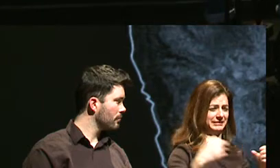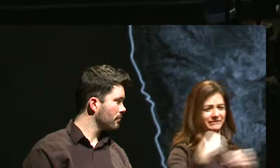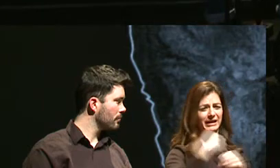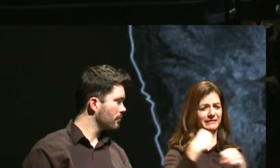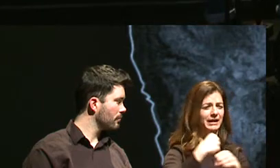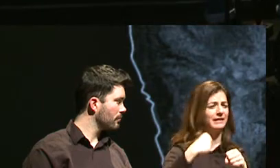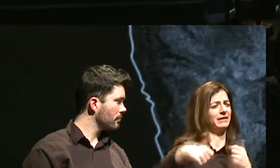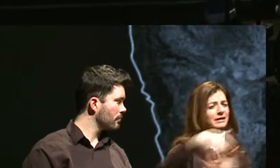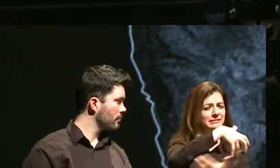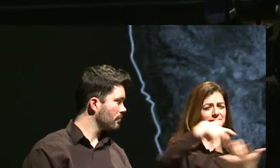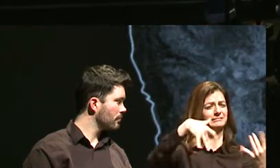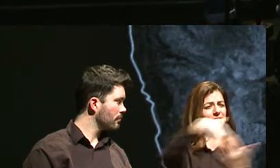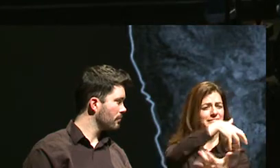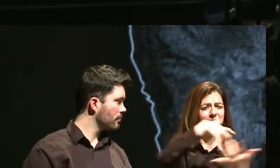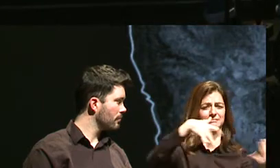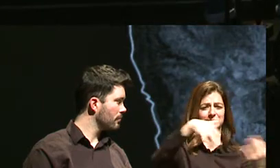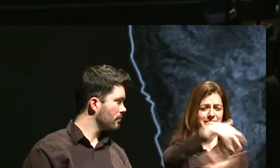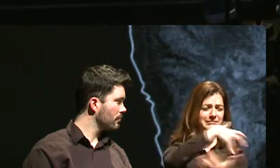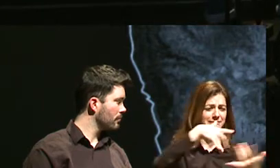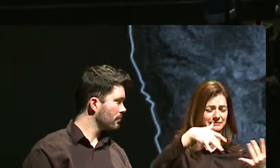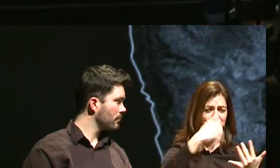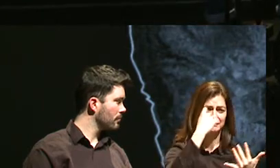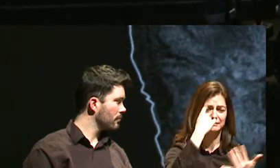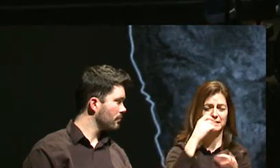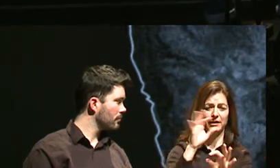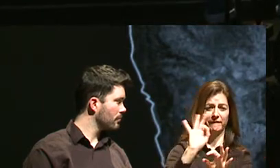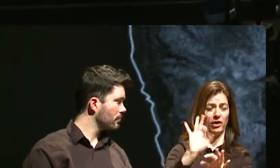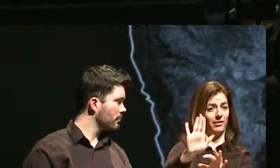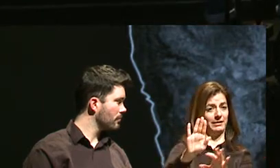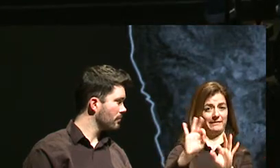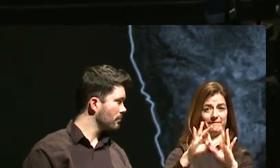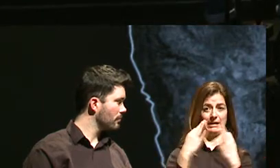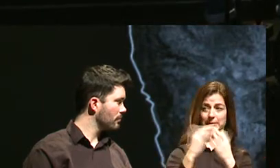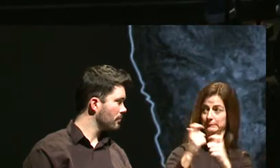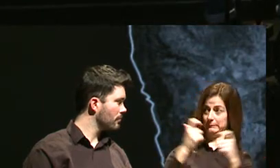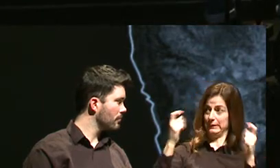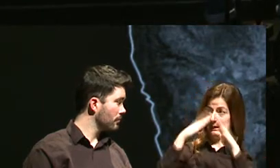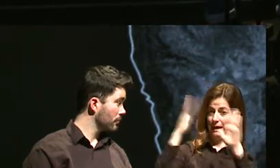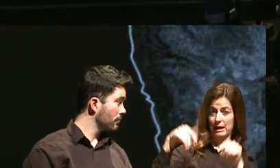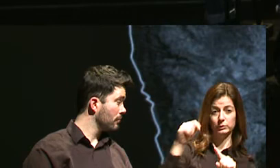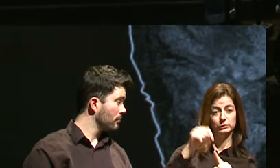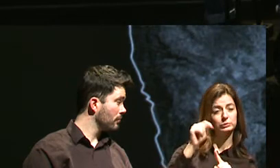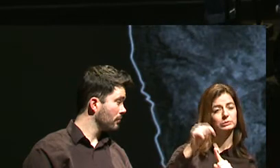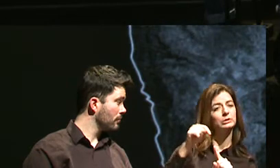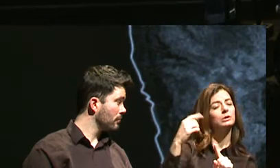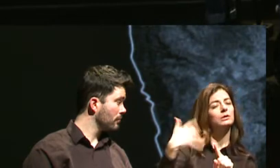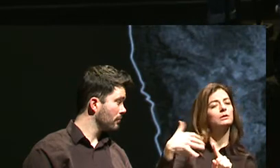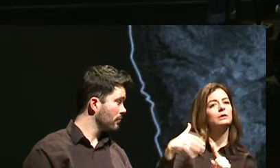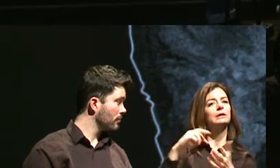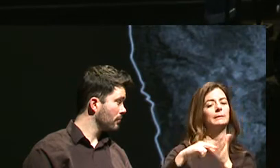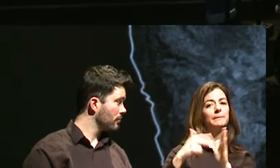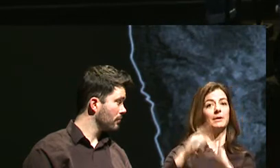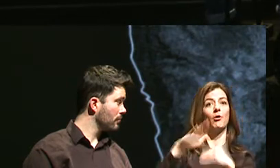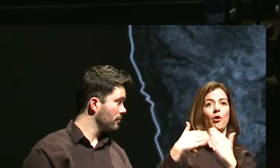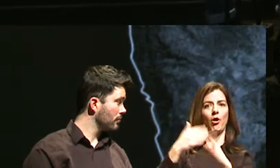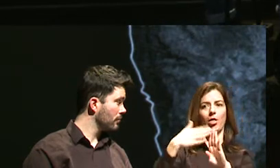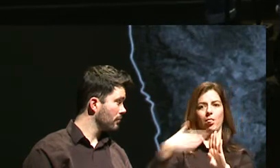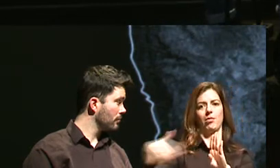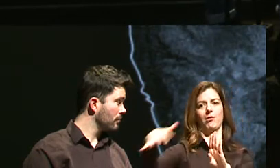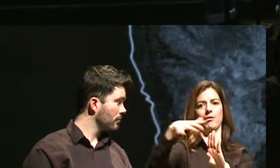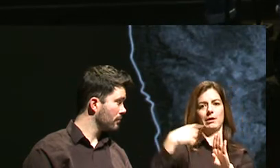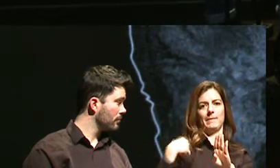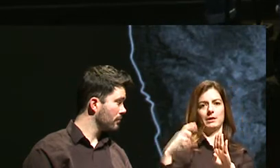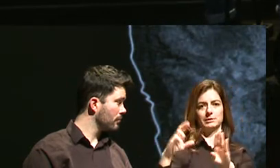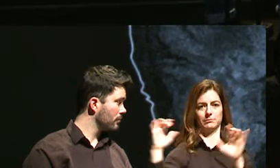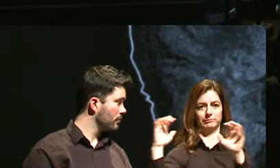It's neighbor against neighbor. Because Farhat's family has the largest house in town, the Muslim neighbors come to take shelter. There